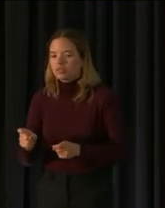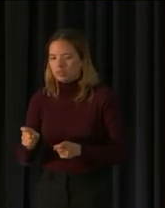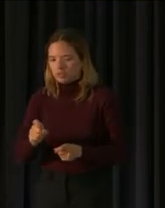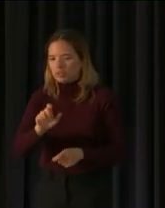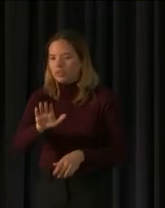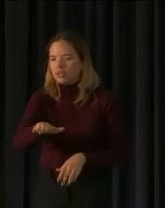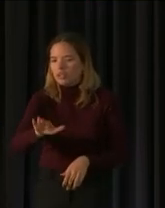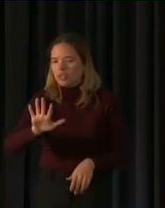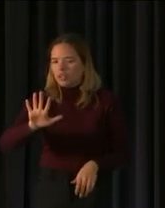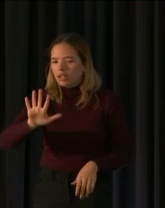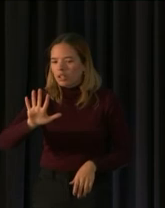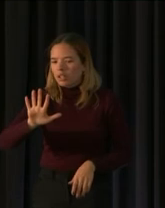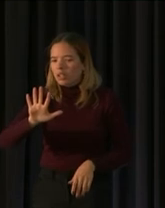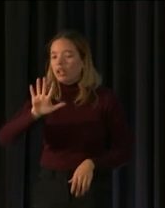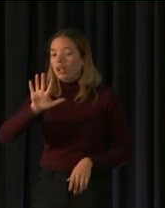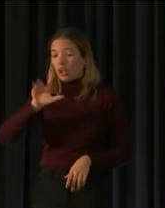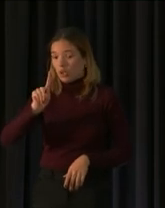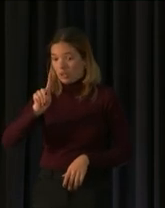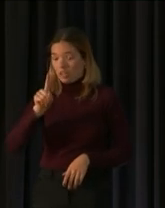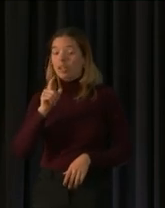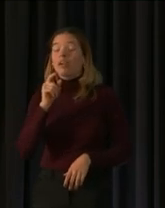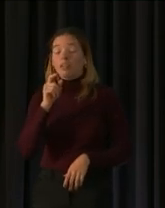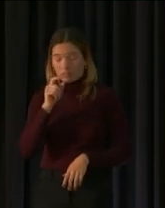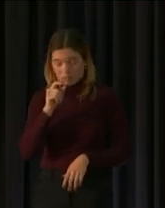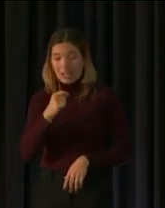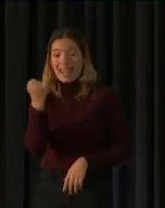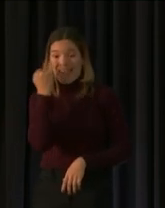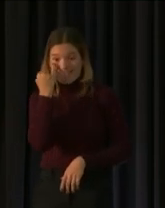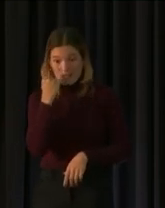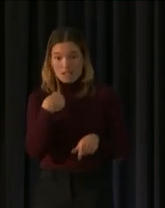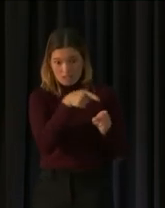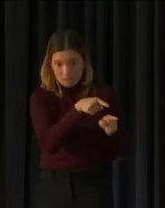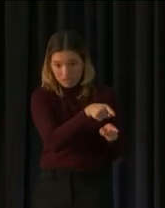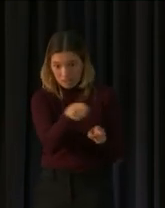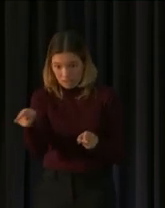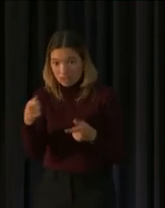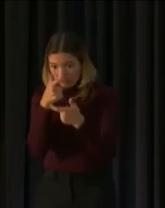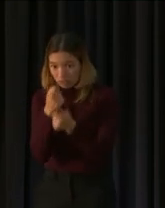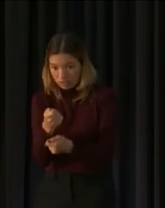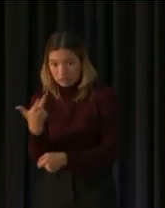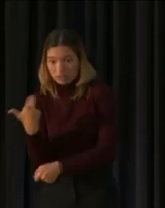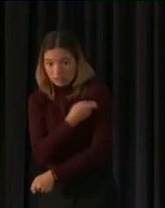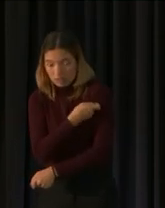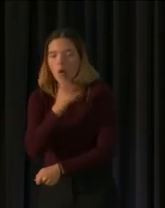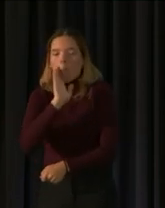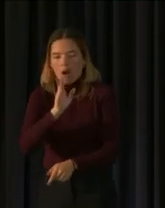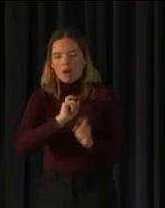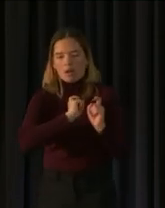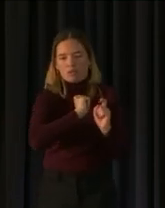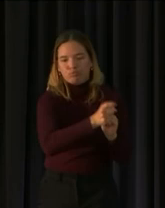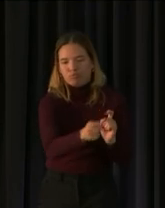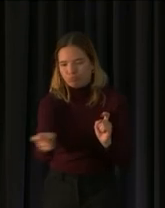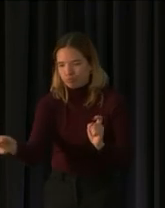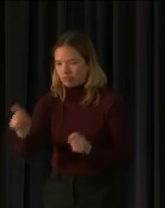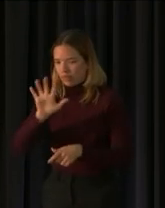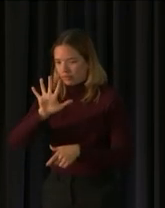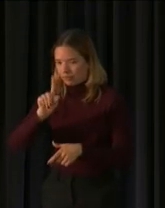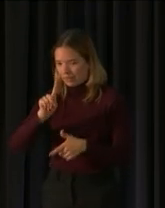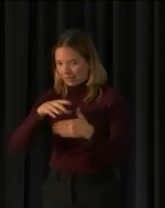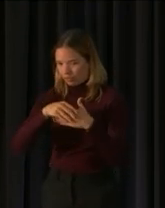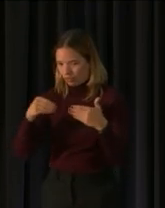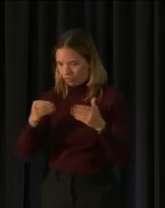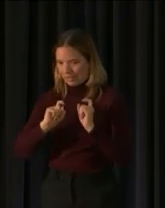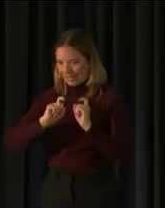for scholarships as well. So again, we're just encouraging all of our families to join us at these sites.